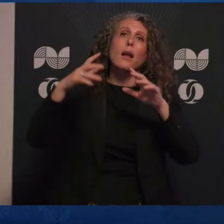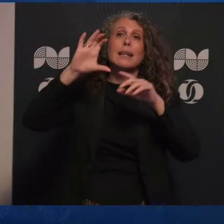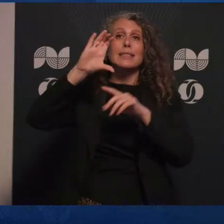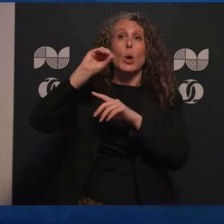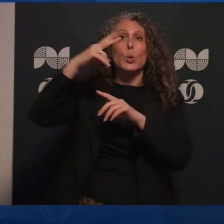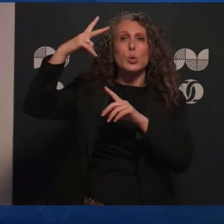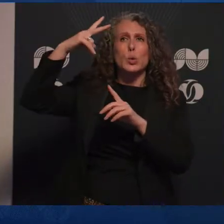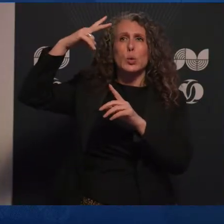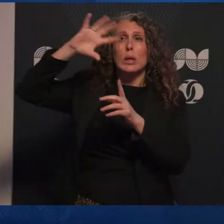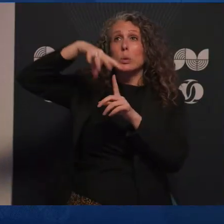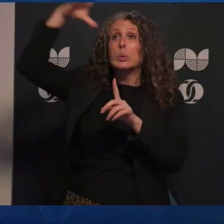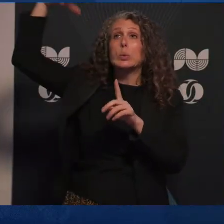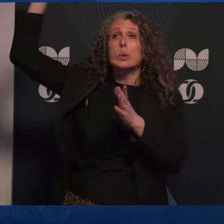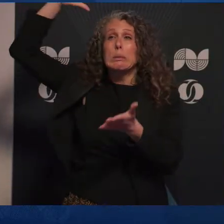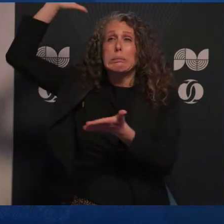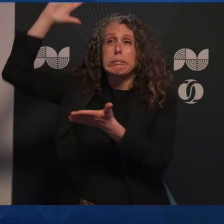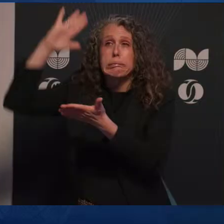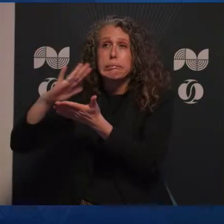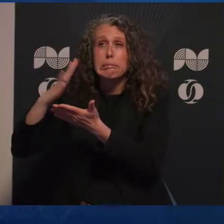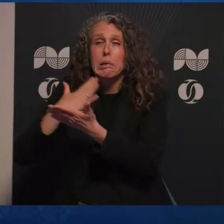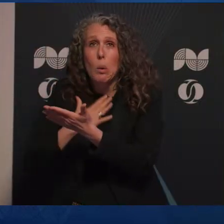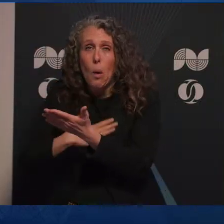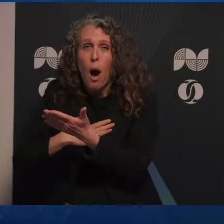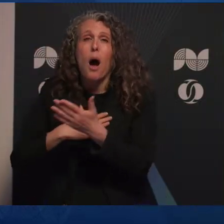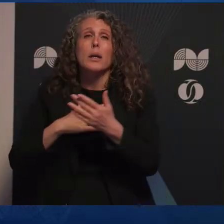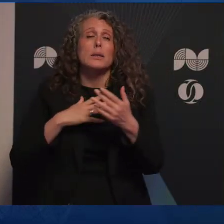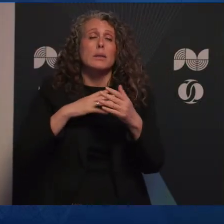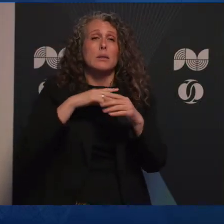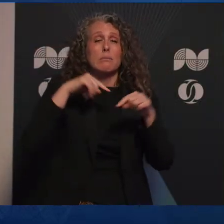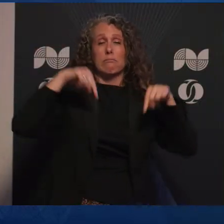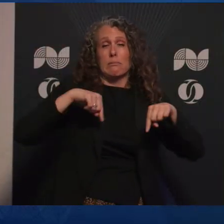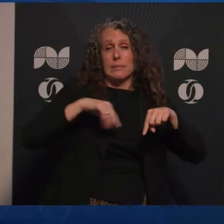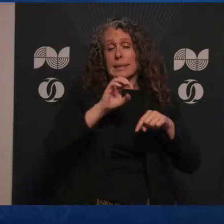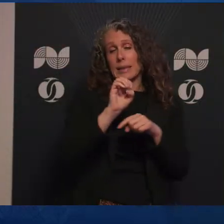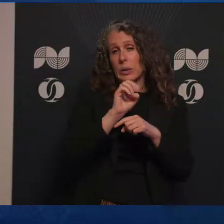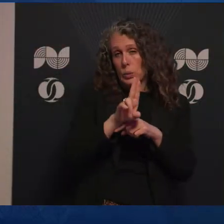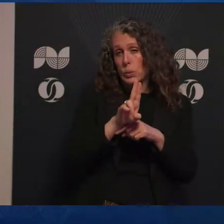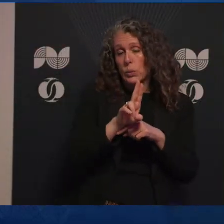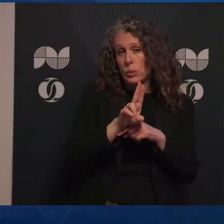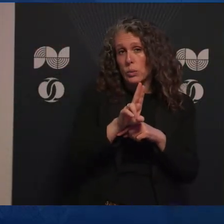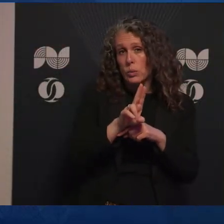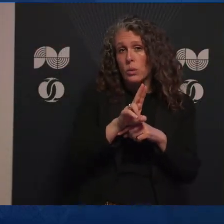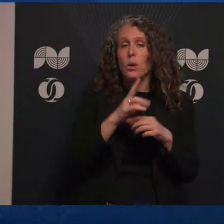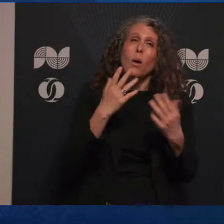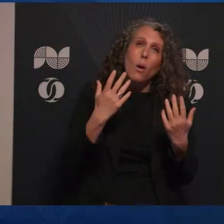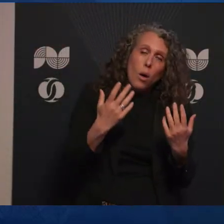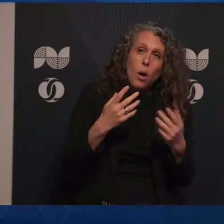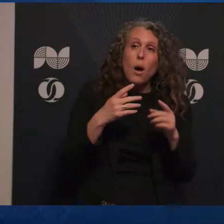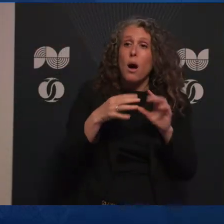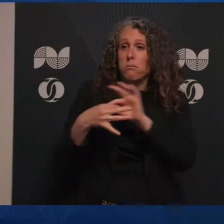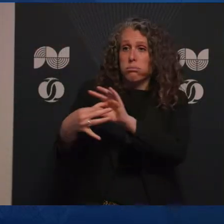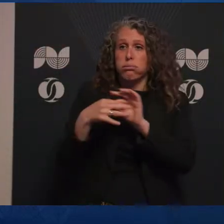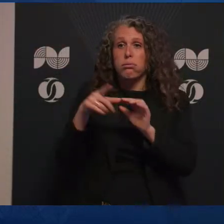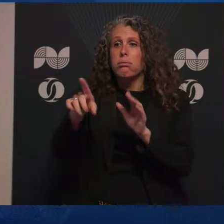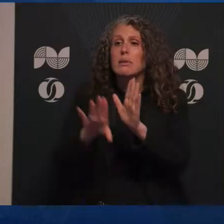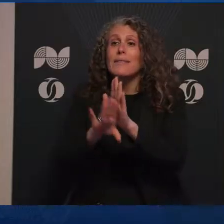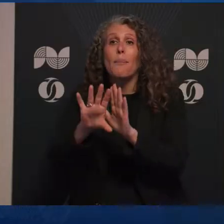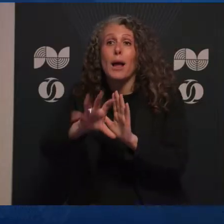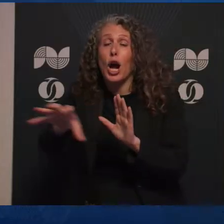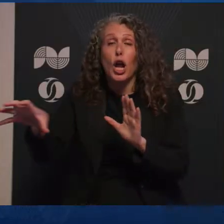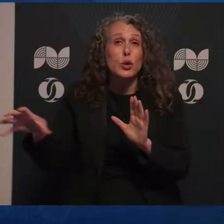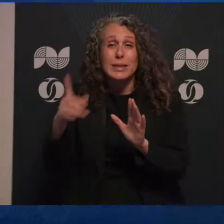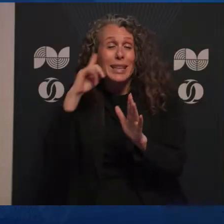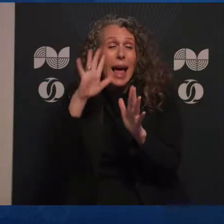the industrial ambitions of both the EU and developing countries might be to actually